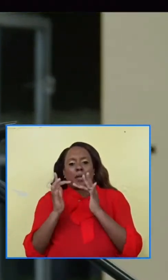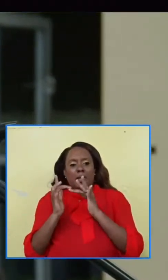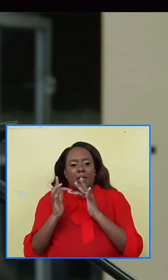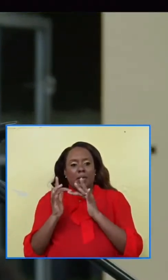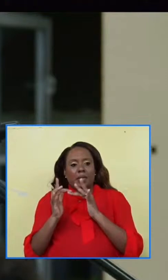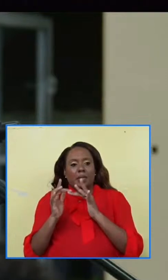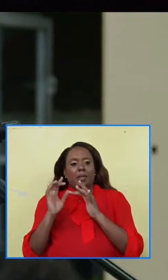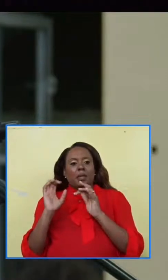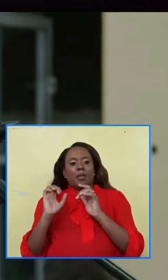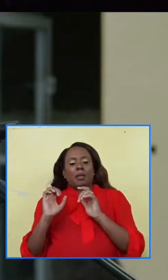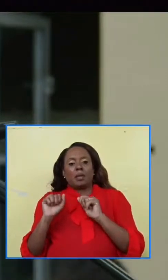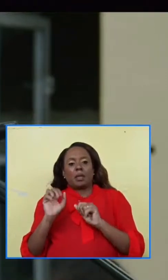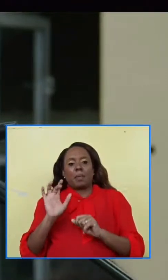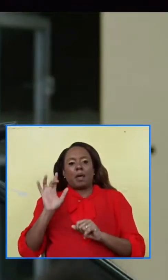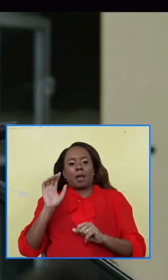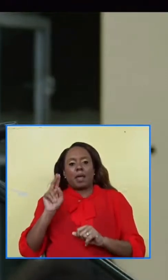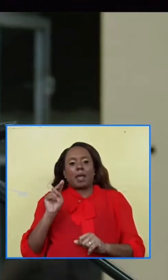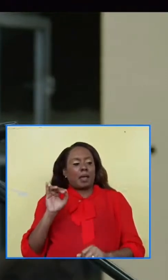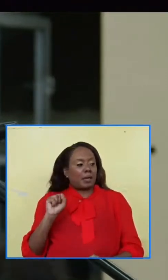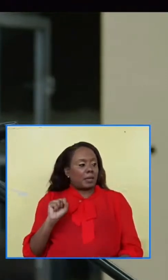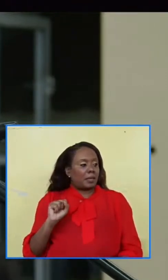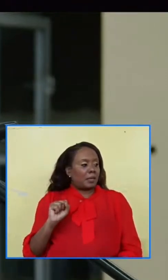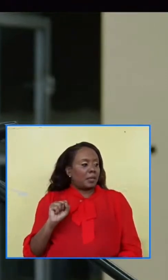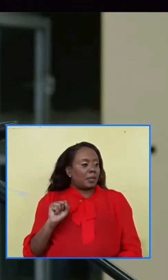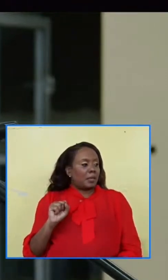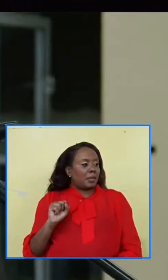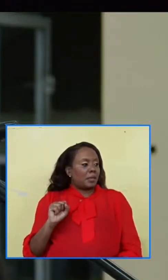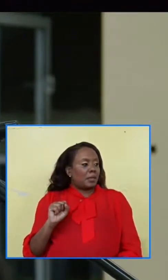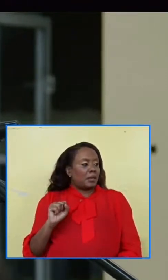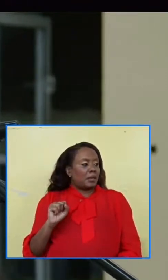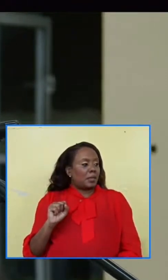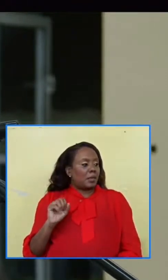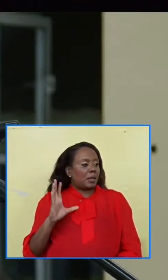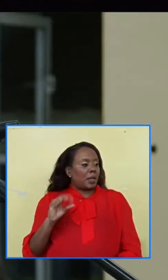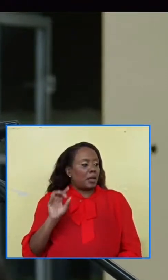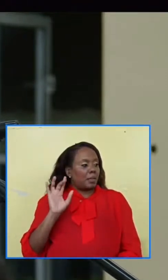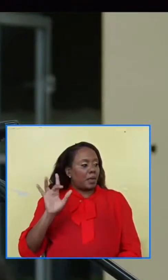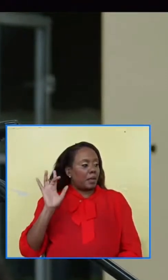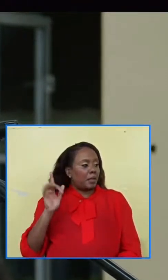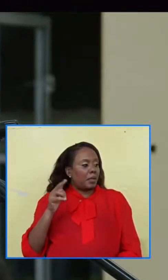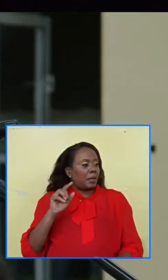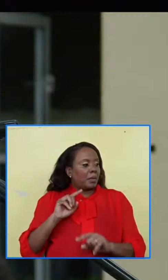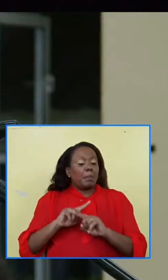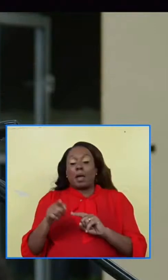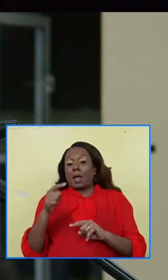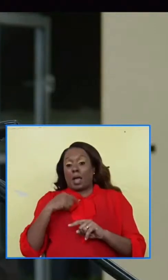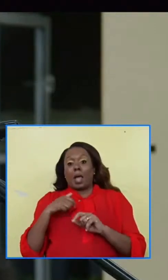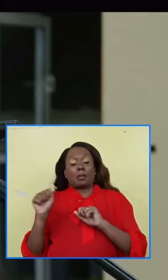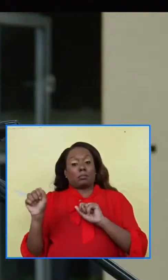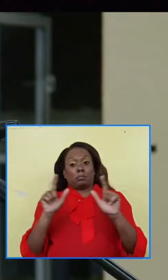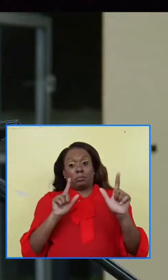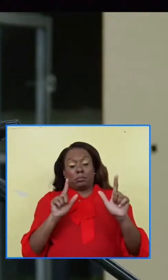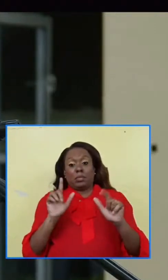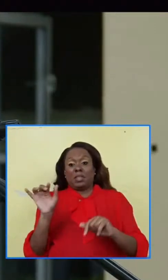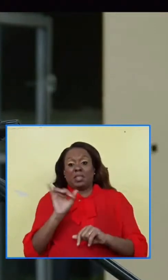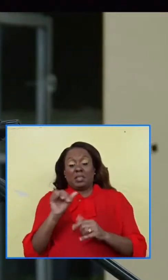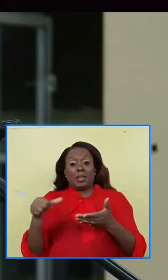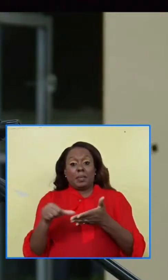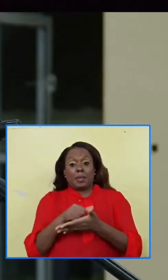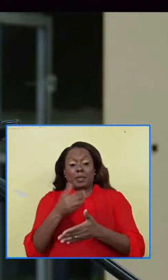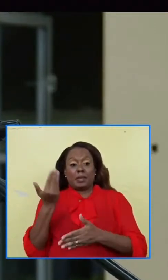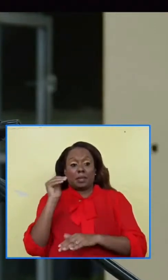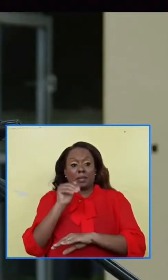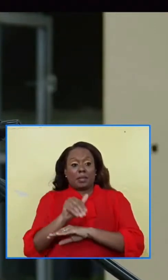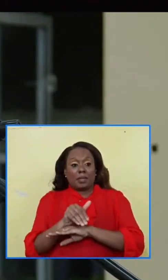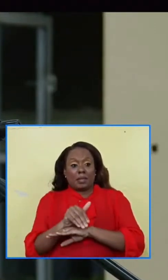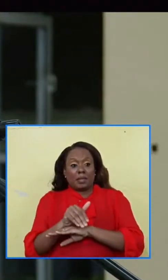go on NIS. And you see portal, and you follow the prompts. But I went on the same page last